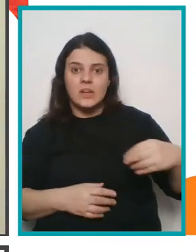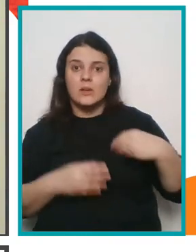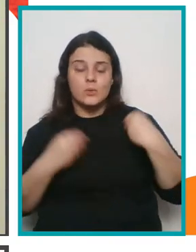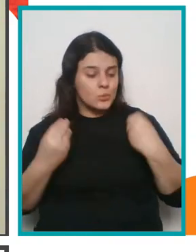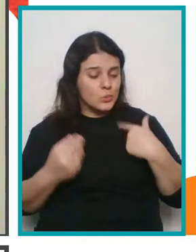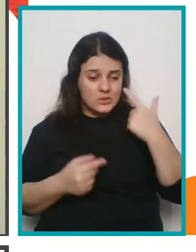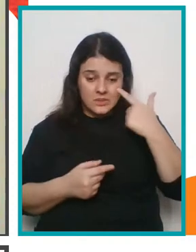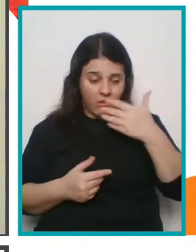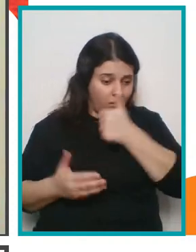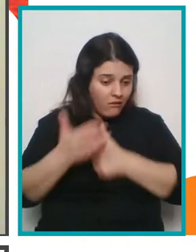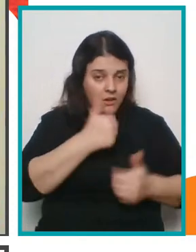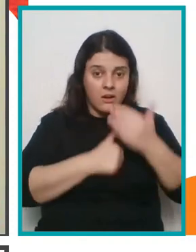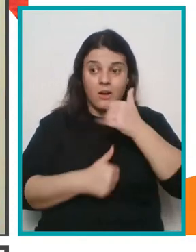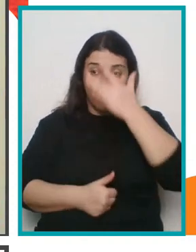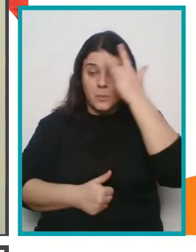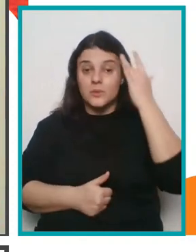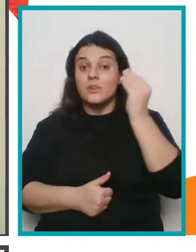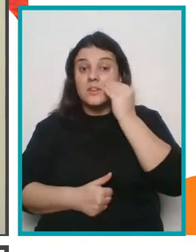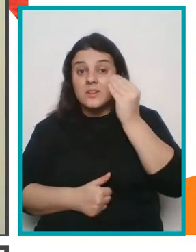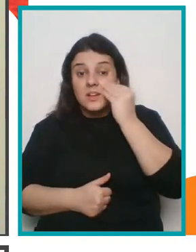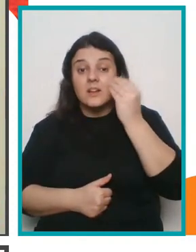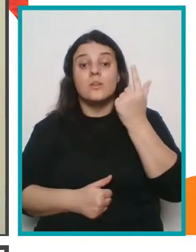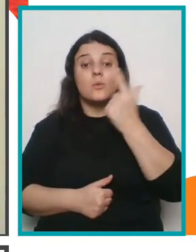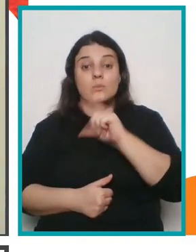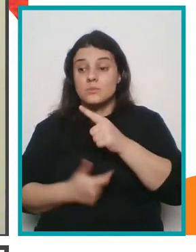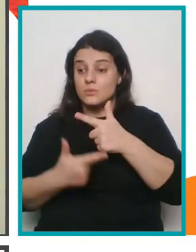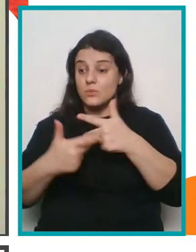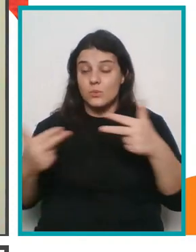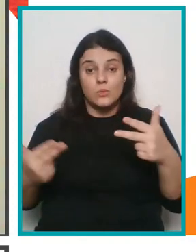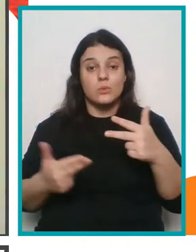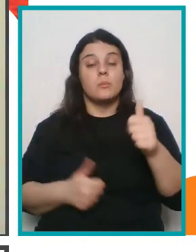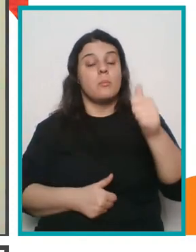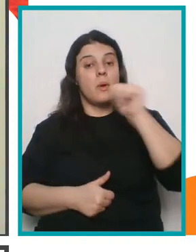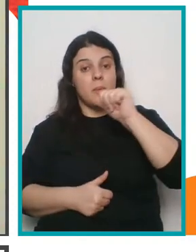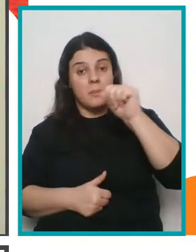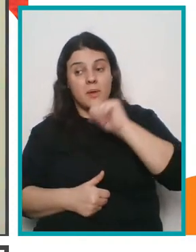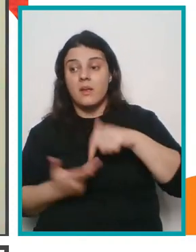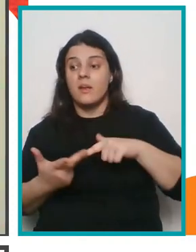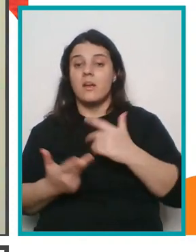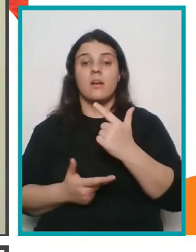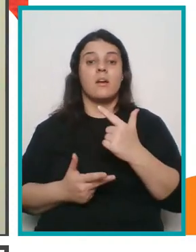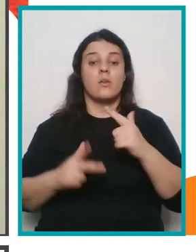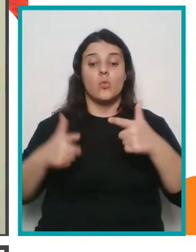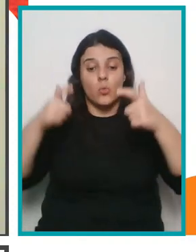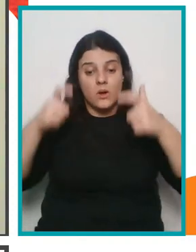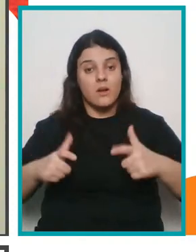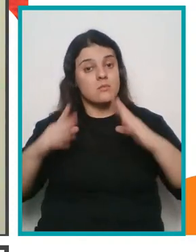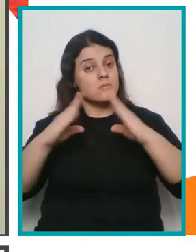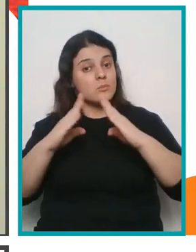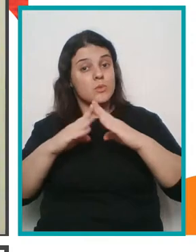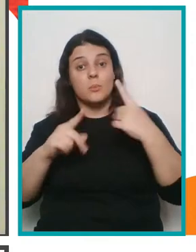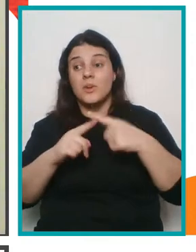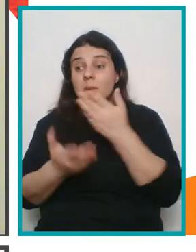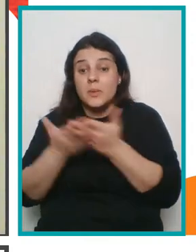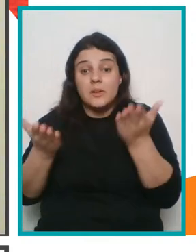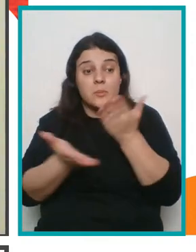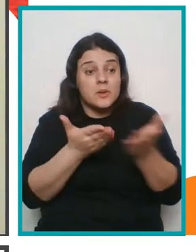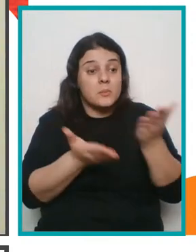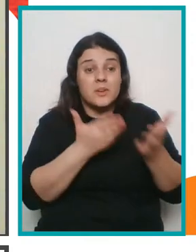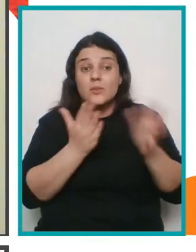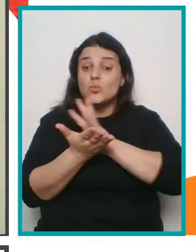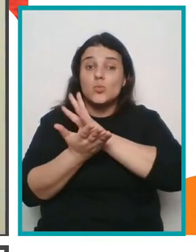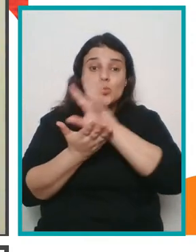climate disasters. So we not only need our governments, but we also need